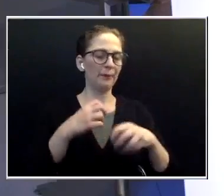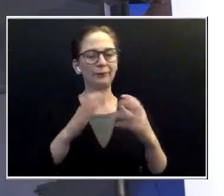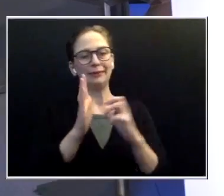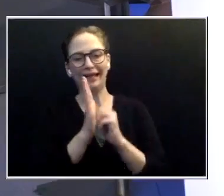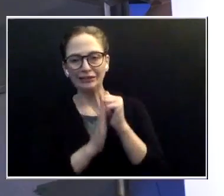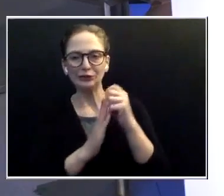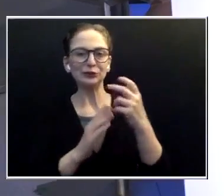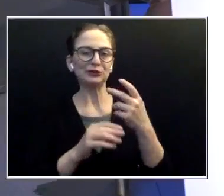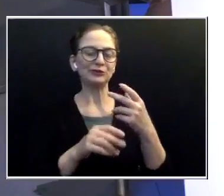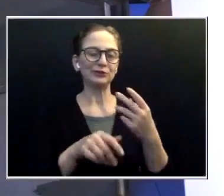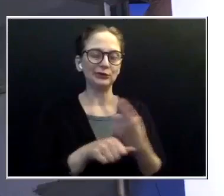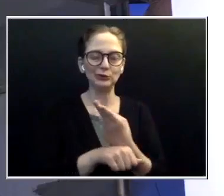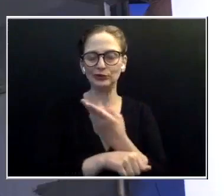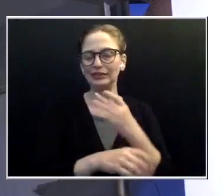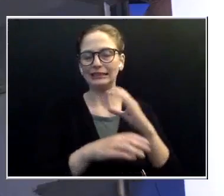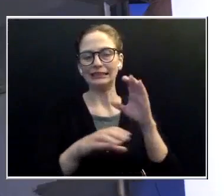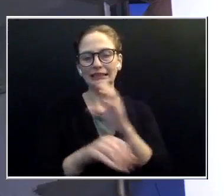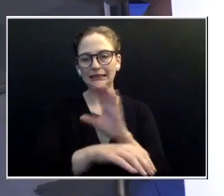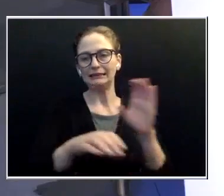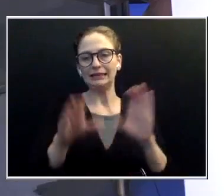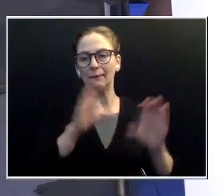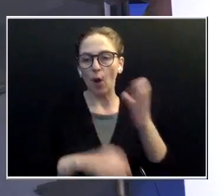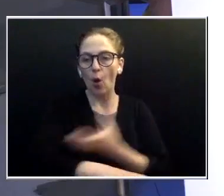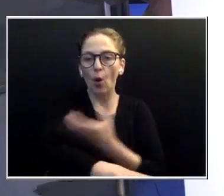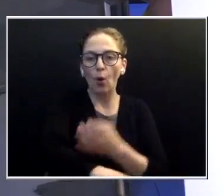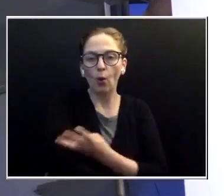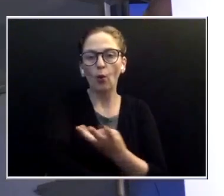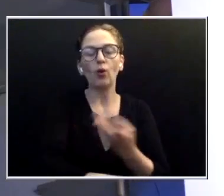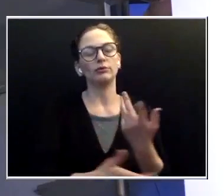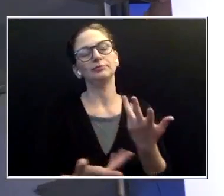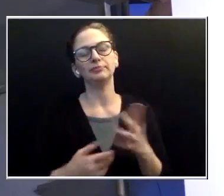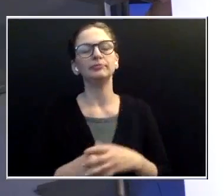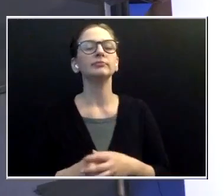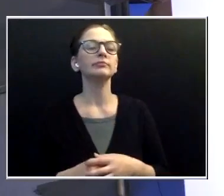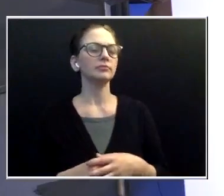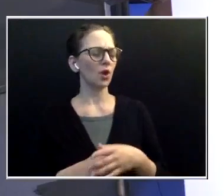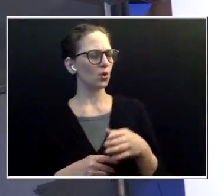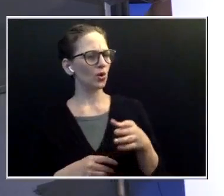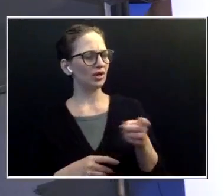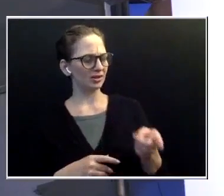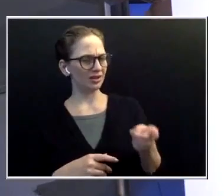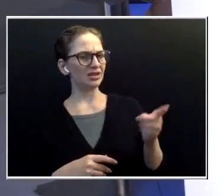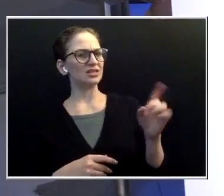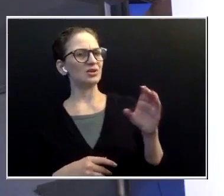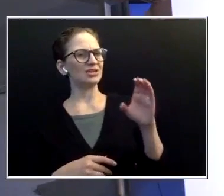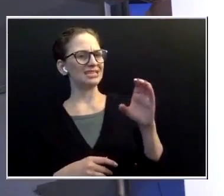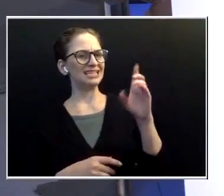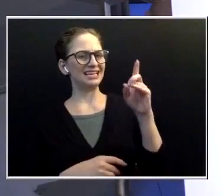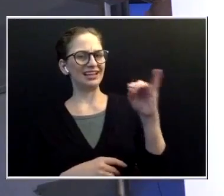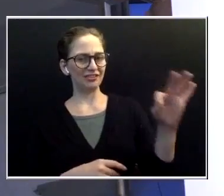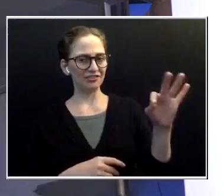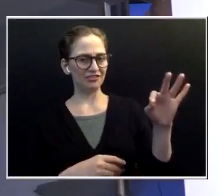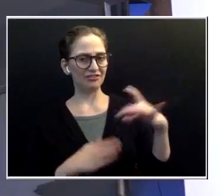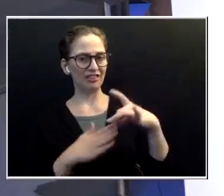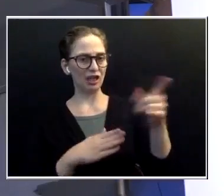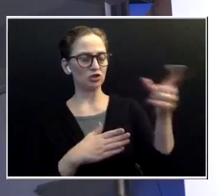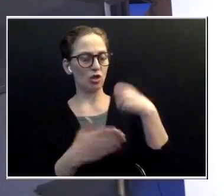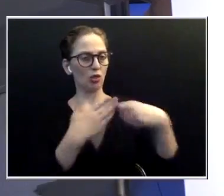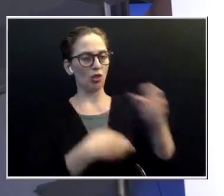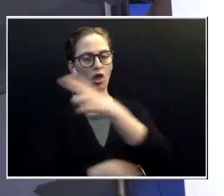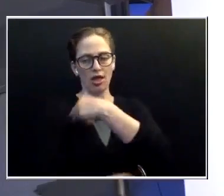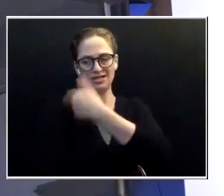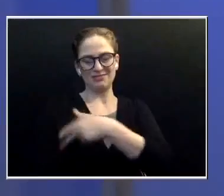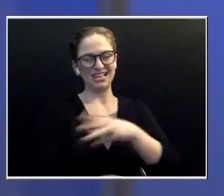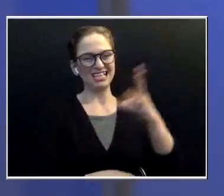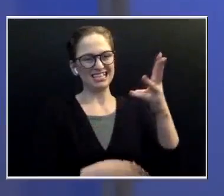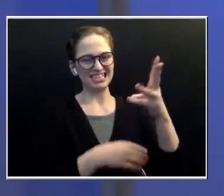C. diff put you in the hospital 6 times, starting back in 2017. Do you have any idea where this started? Each time I